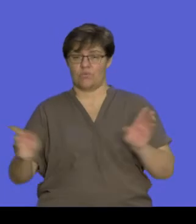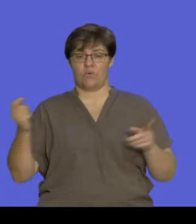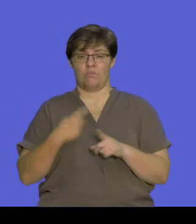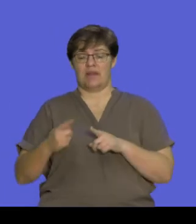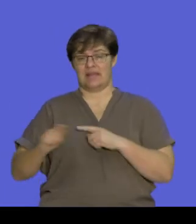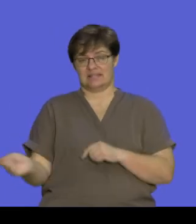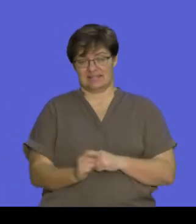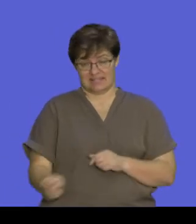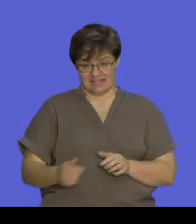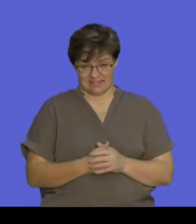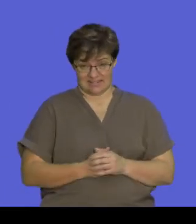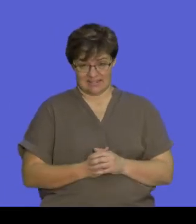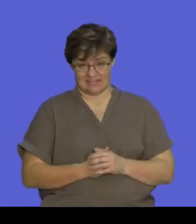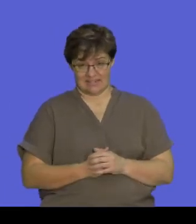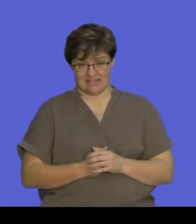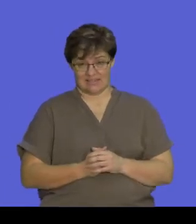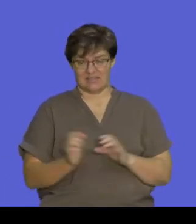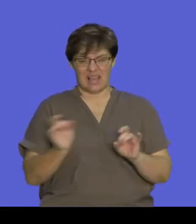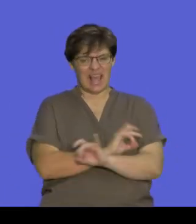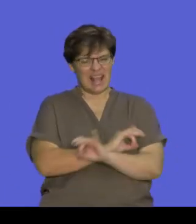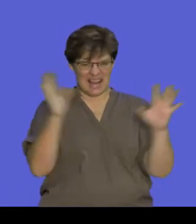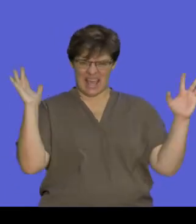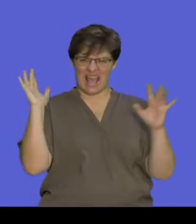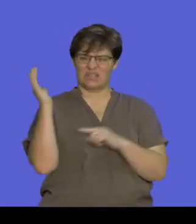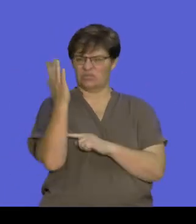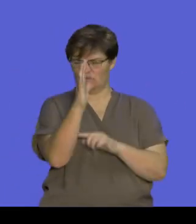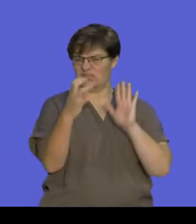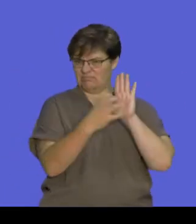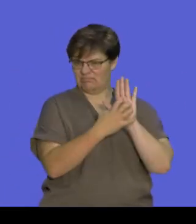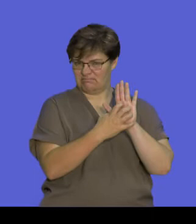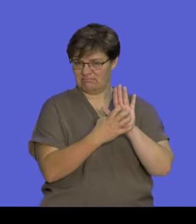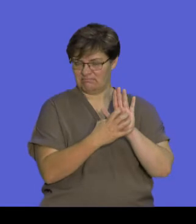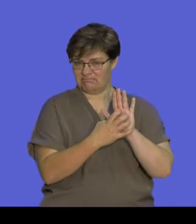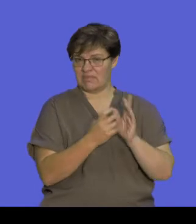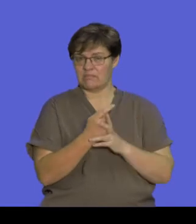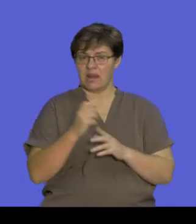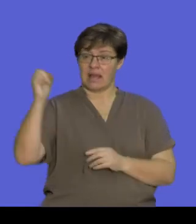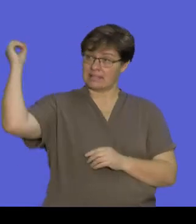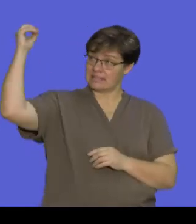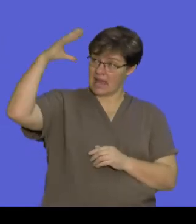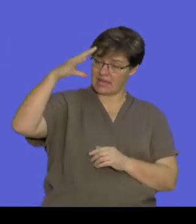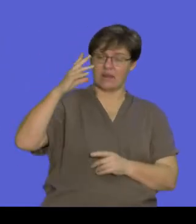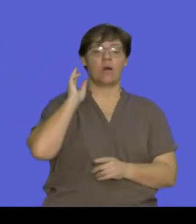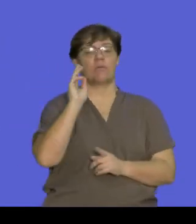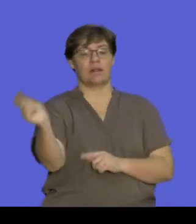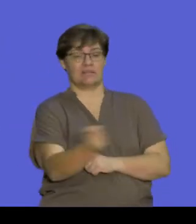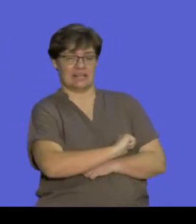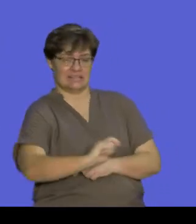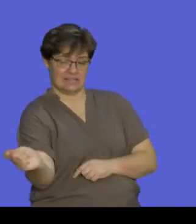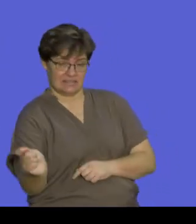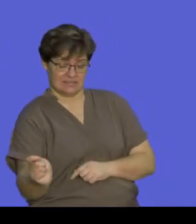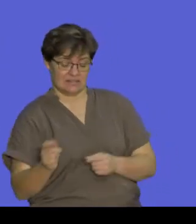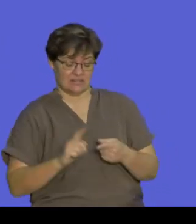a very clear sort of tree diagram that we can see that this is sunny and you're going to play tennis. This is